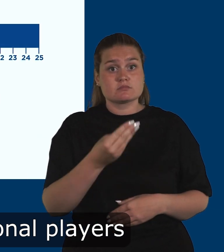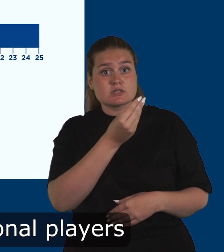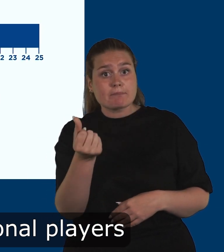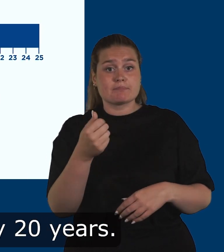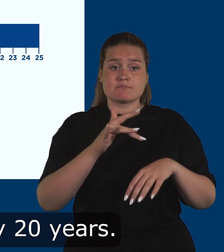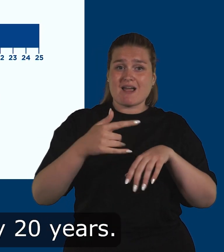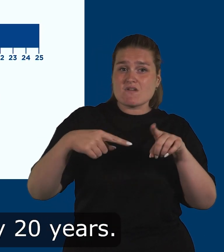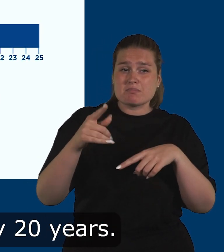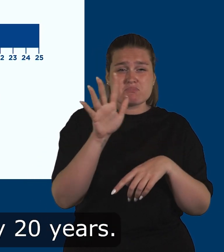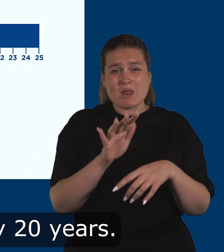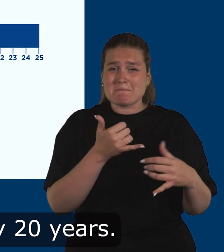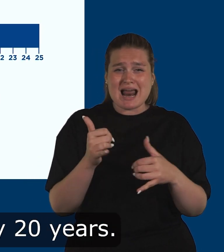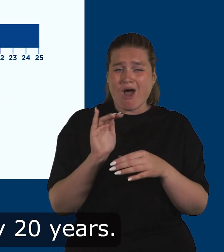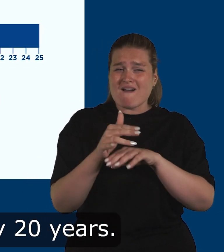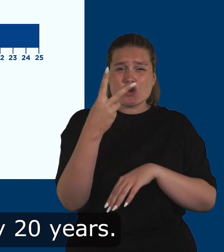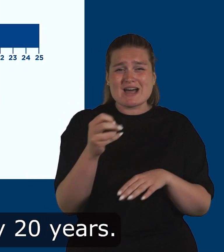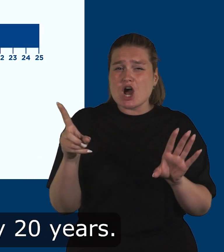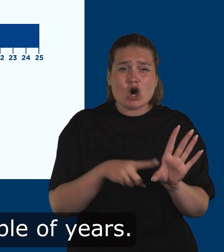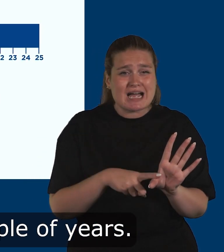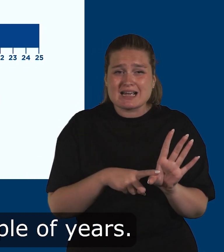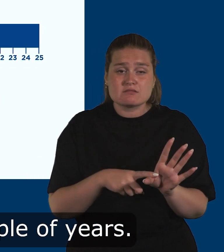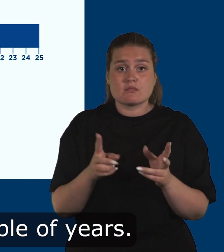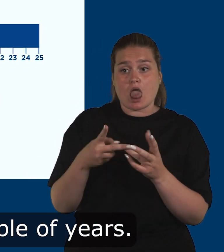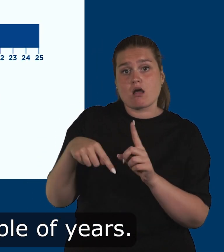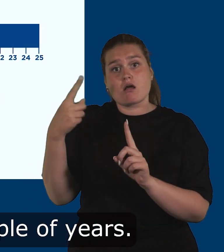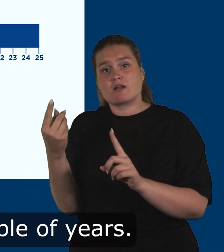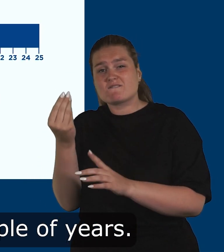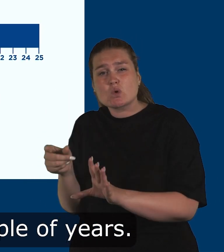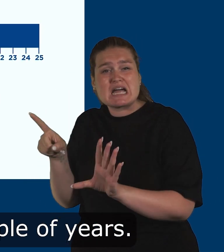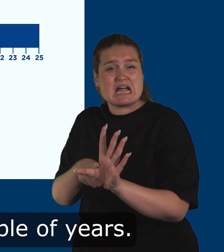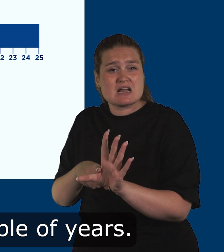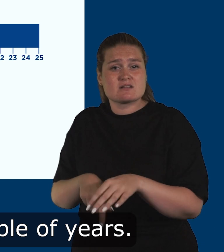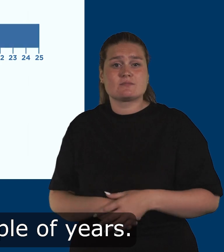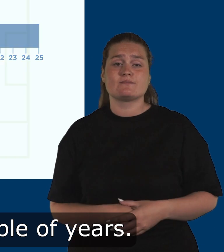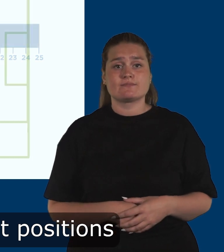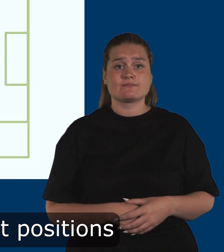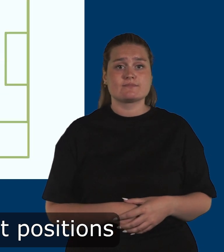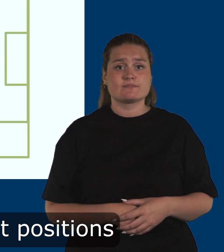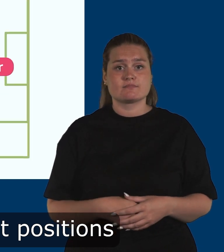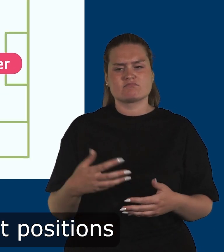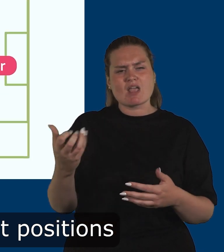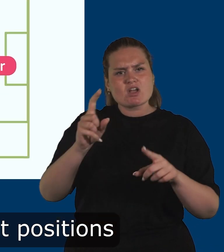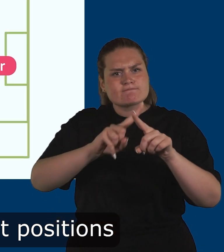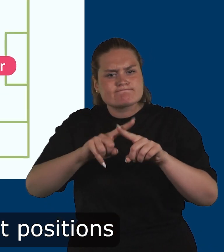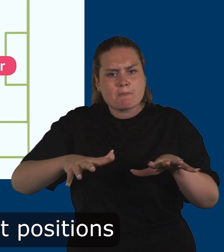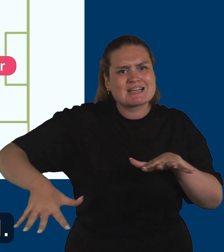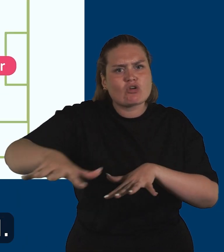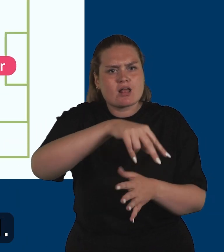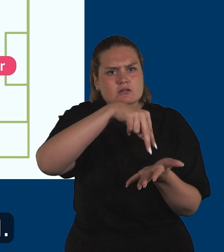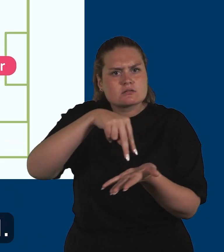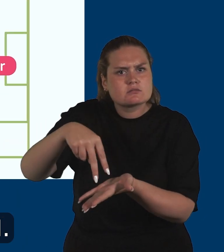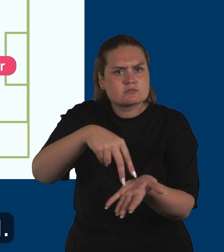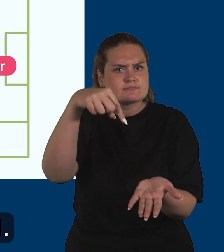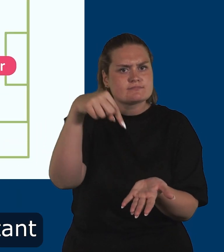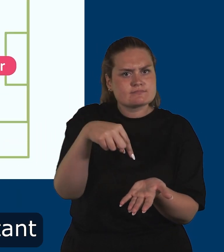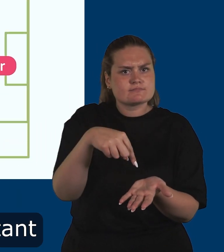professional players had played for nearly 20 years others for only a couple of years they all had different positions on